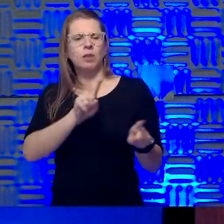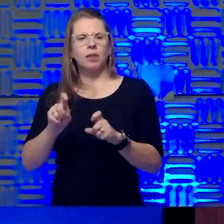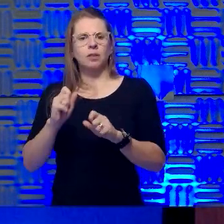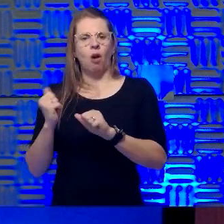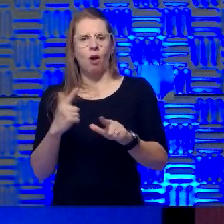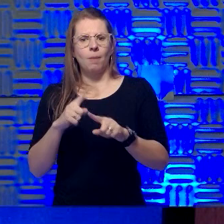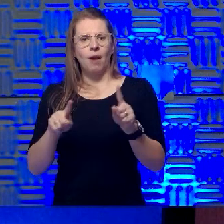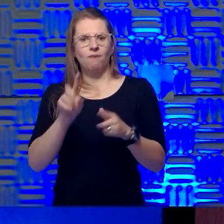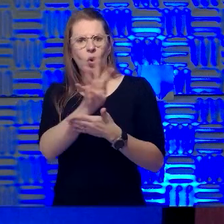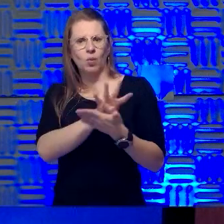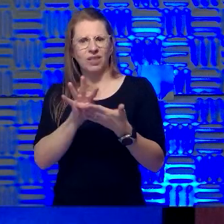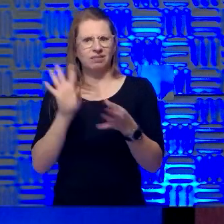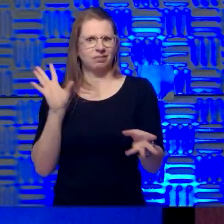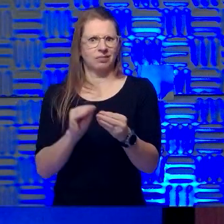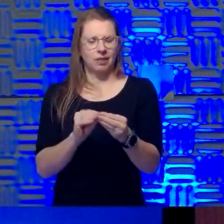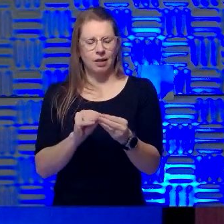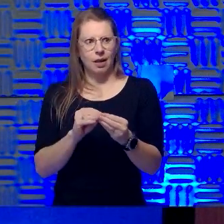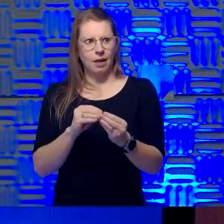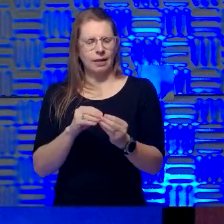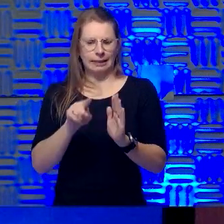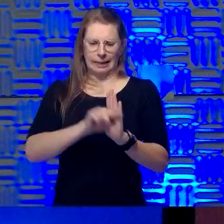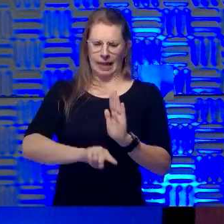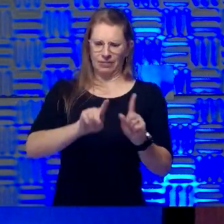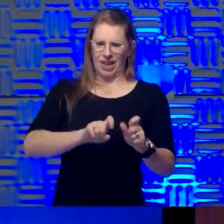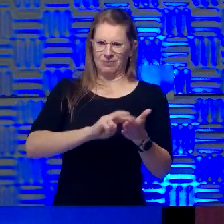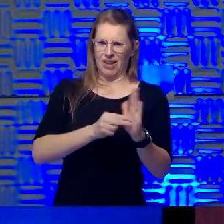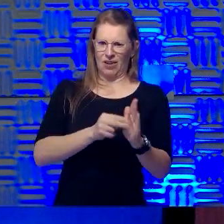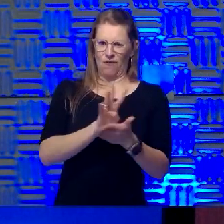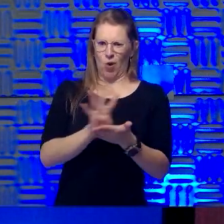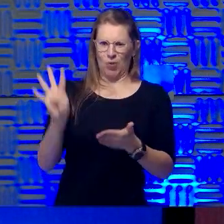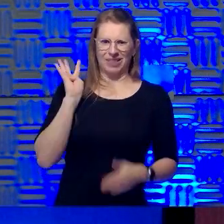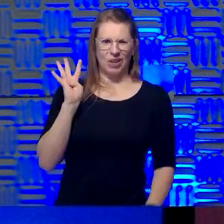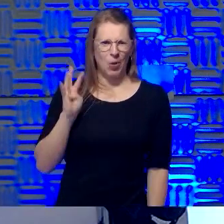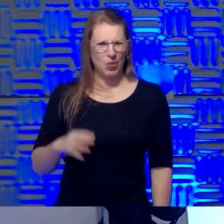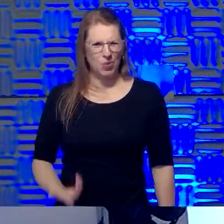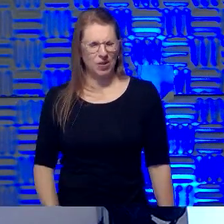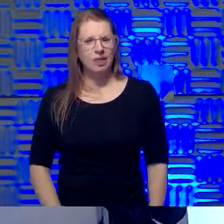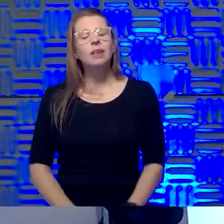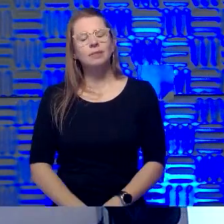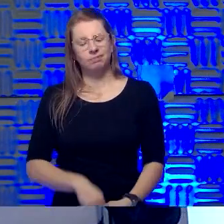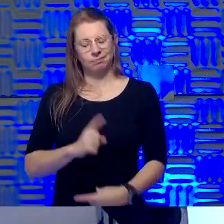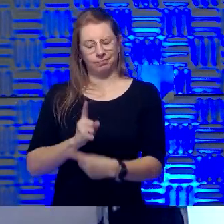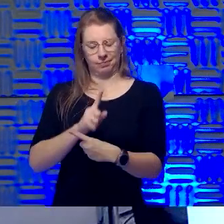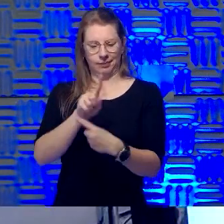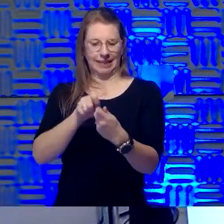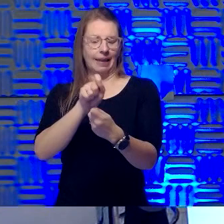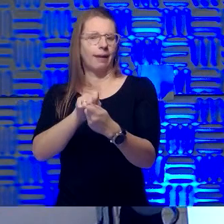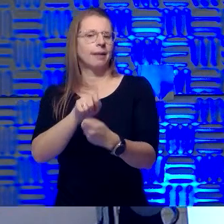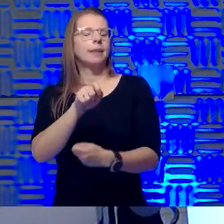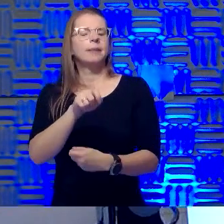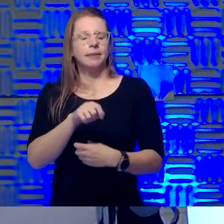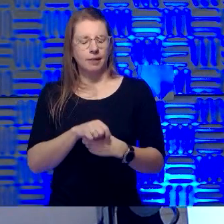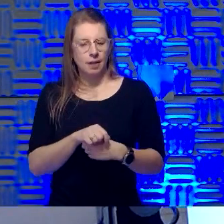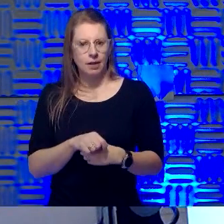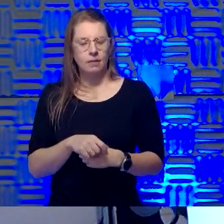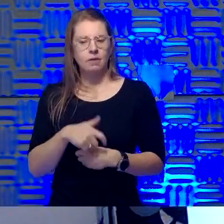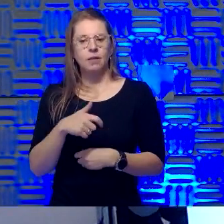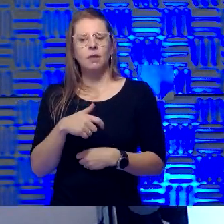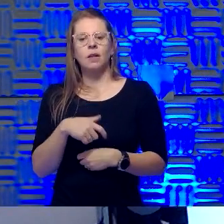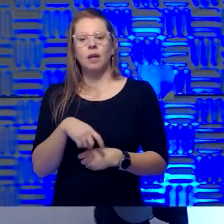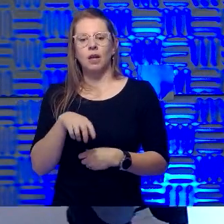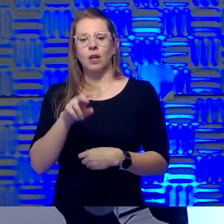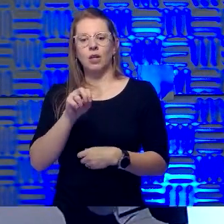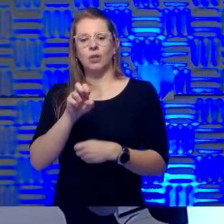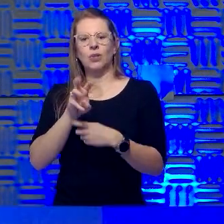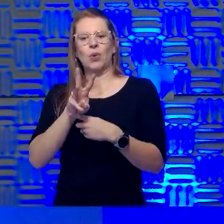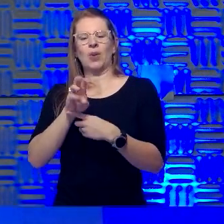about 4 weeks. Well, I don't know what the negative test means 4 weeks ago, Dana. Yep. Absolutely. And we know from a recent New England Journal of Medicine